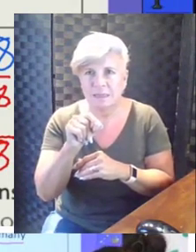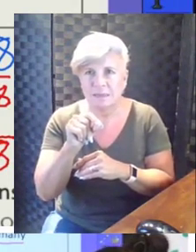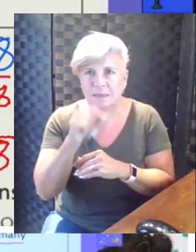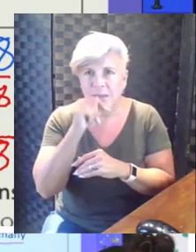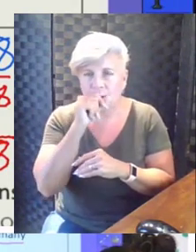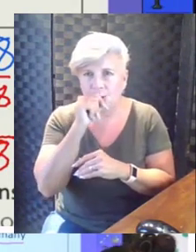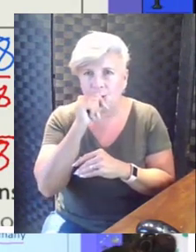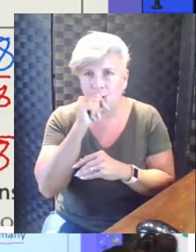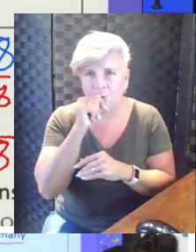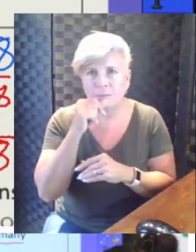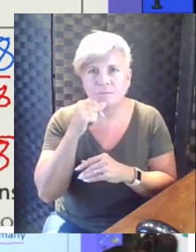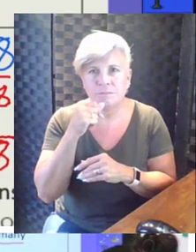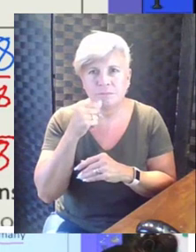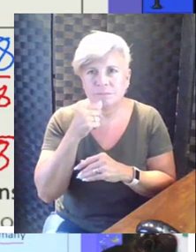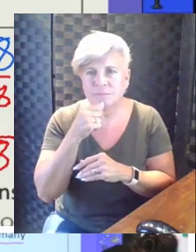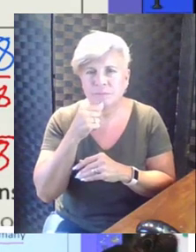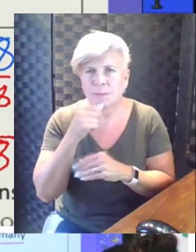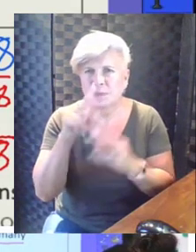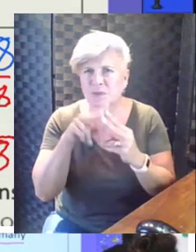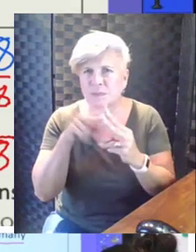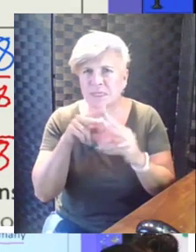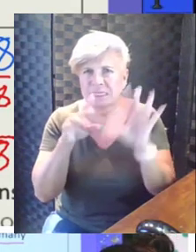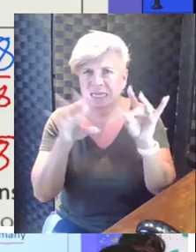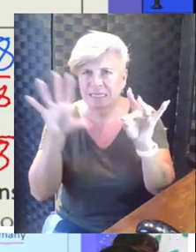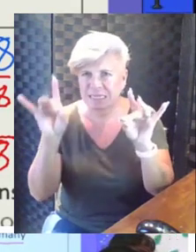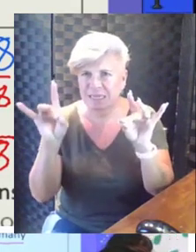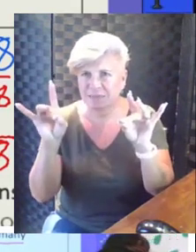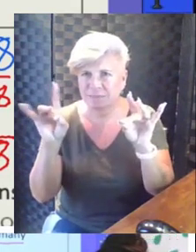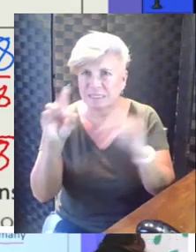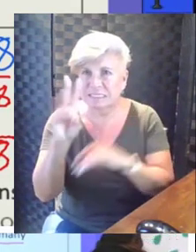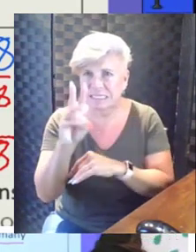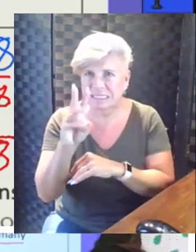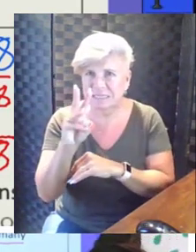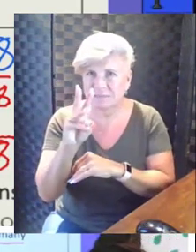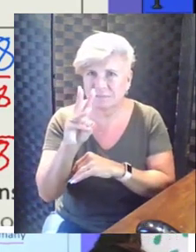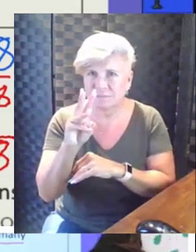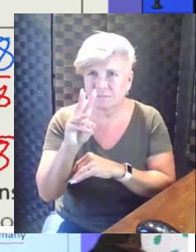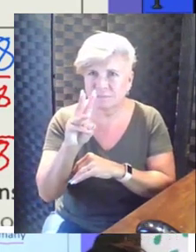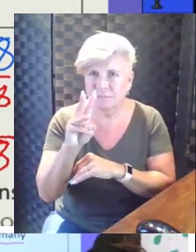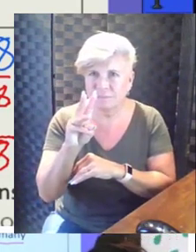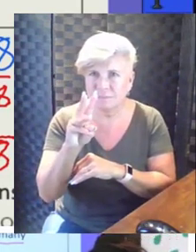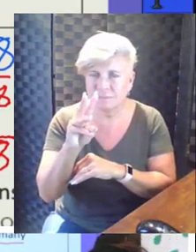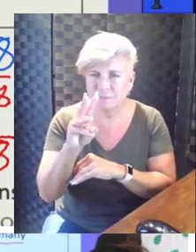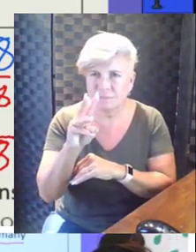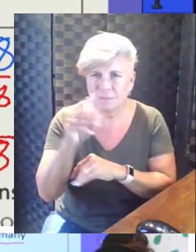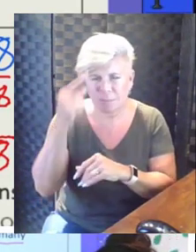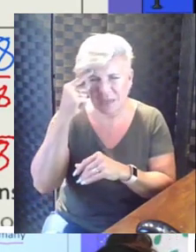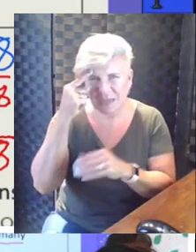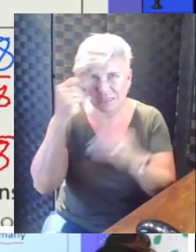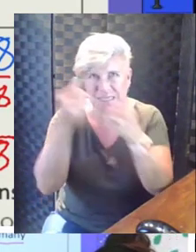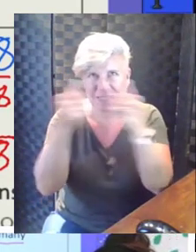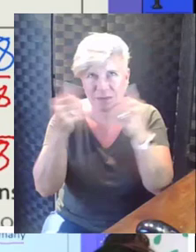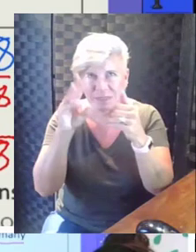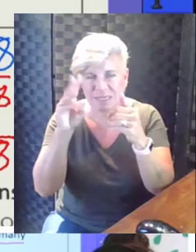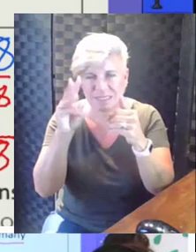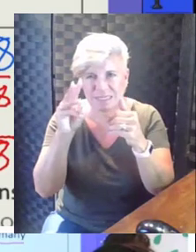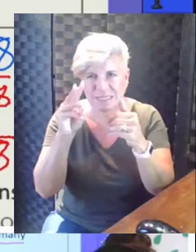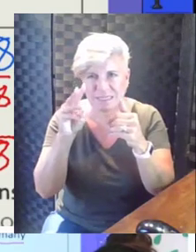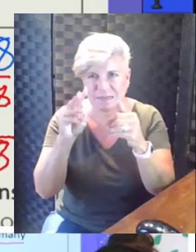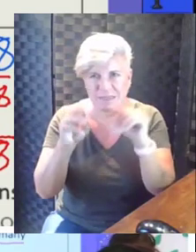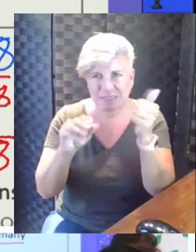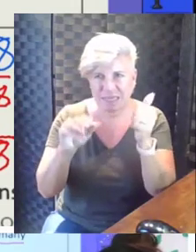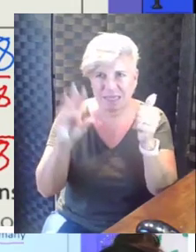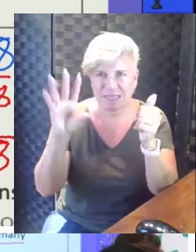plus, I'm going to add my doubles first. 8 plus 8, that's 16. Remember, in my head, I can break apart